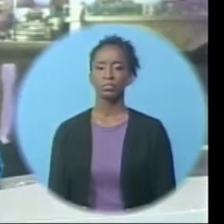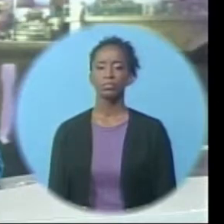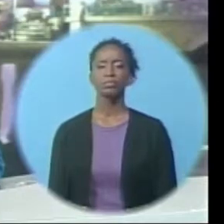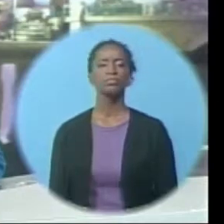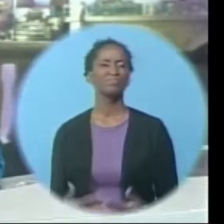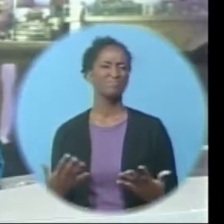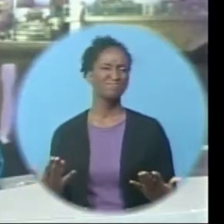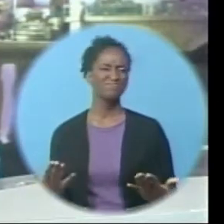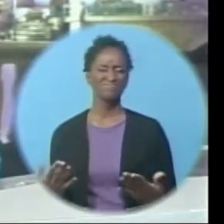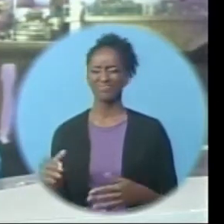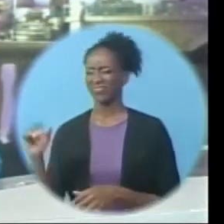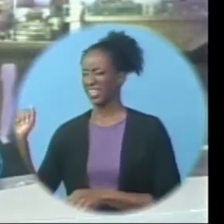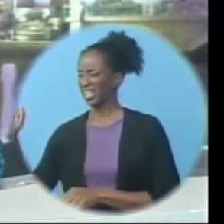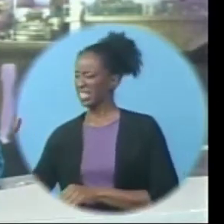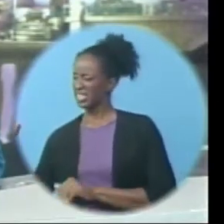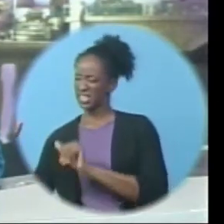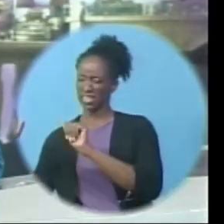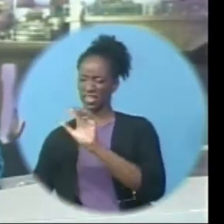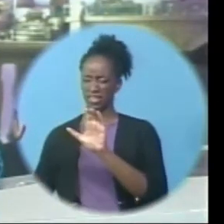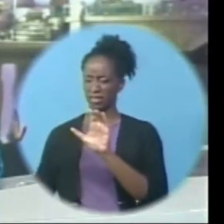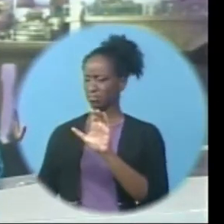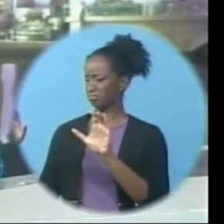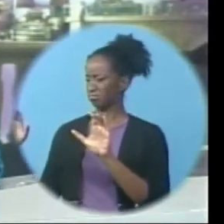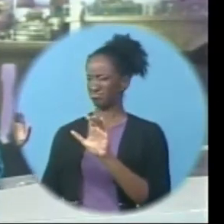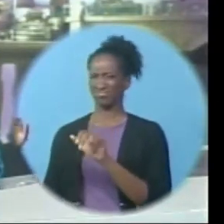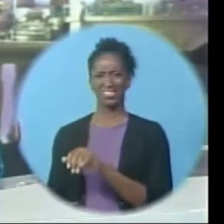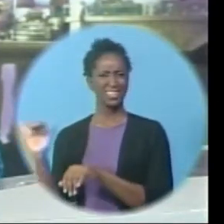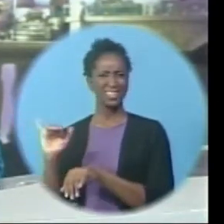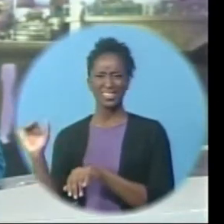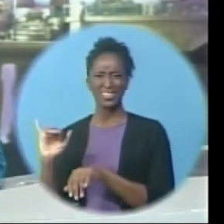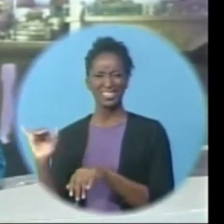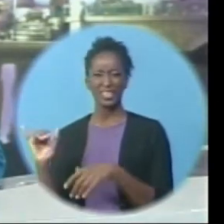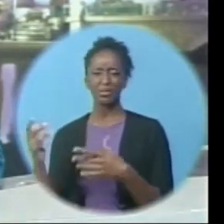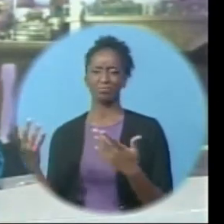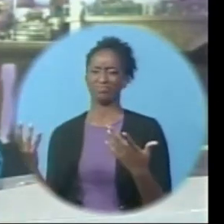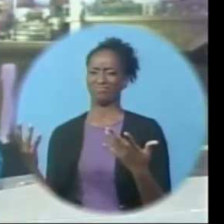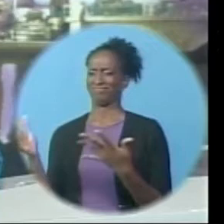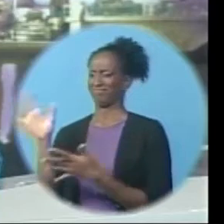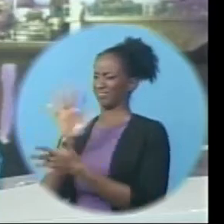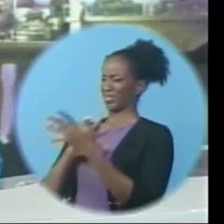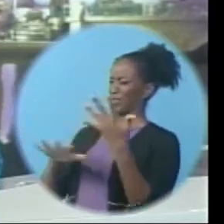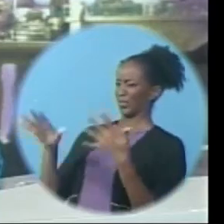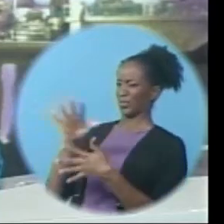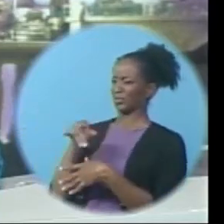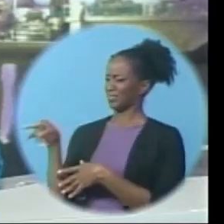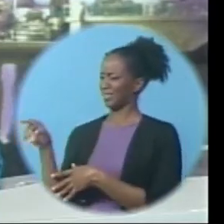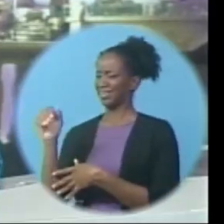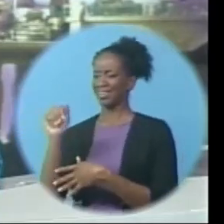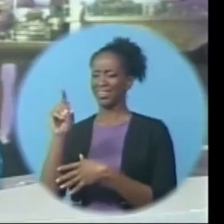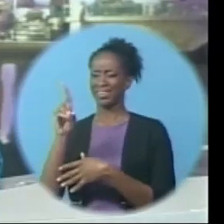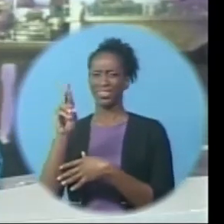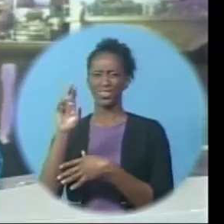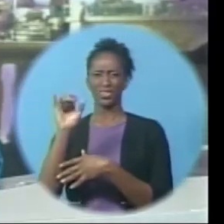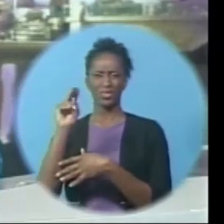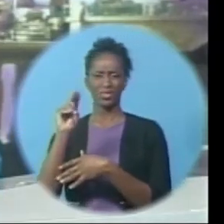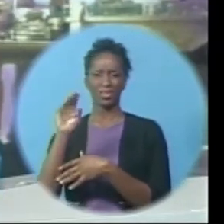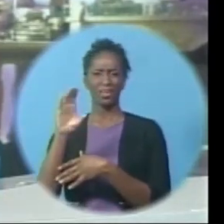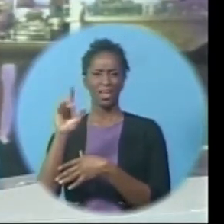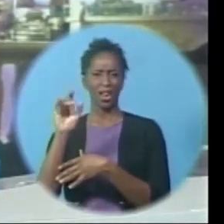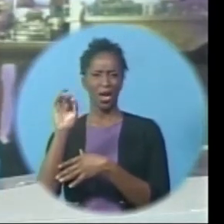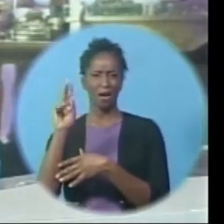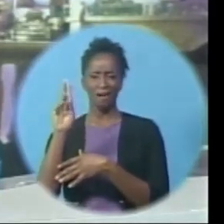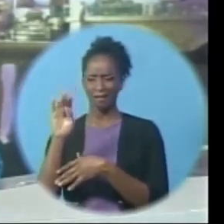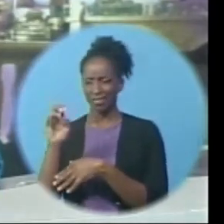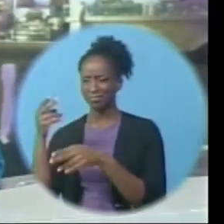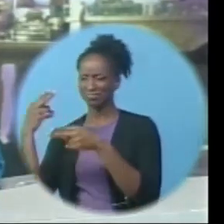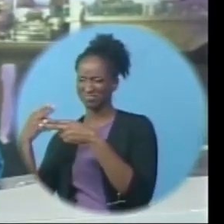semi-finals. Now, with the name AC being announced twice, it left some people confused, as Adrienne Clark also goes by that